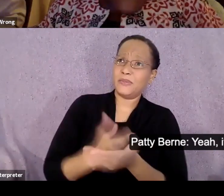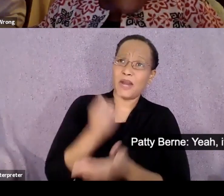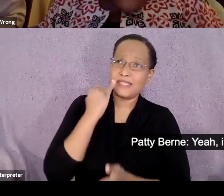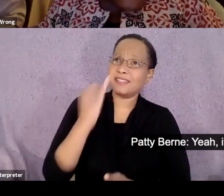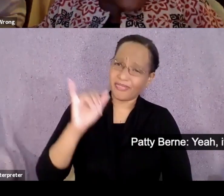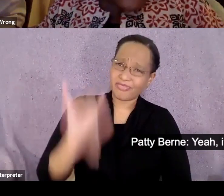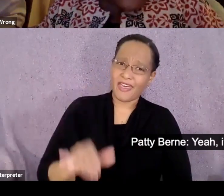Yeah, it makes me happy and proud.